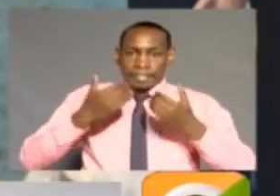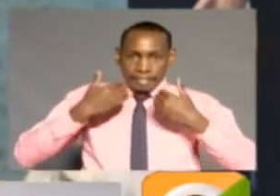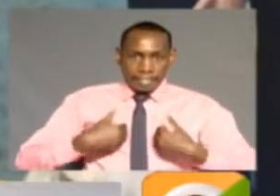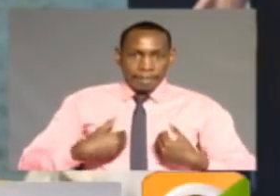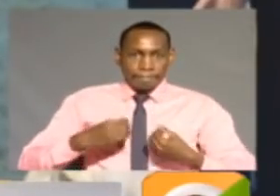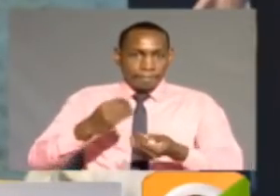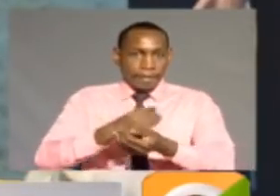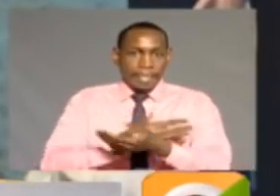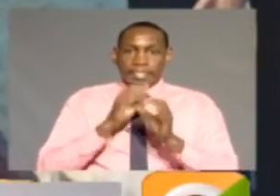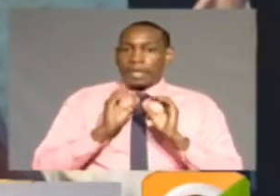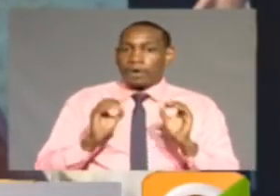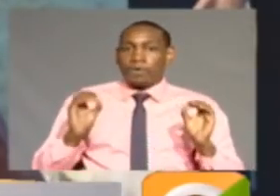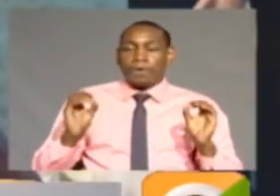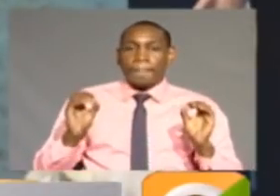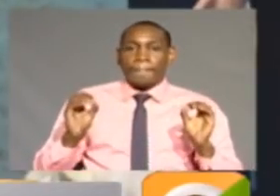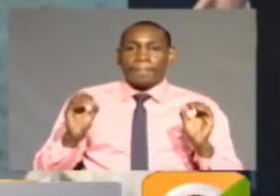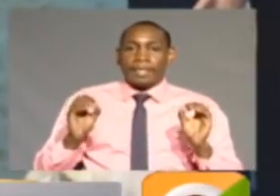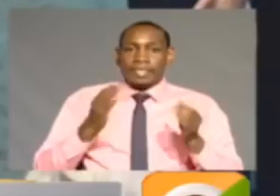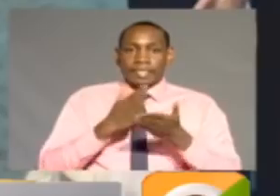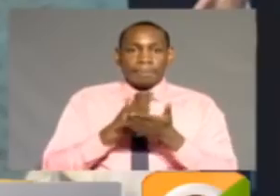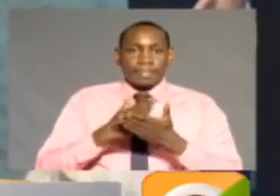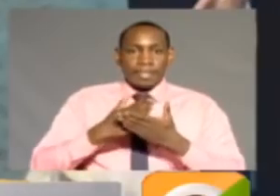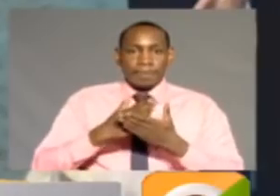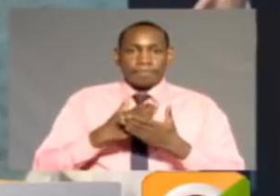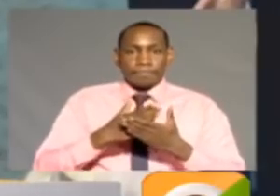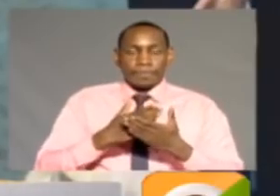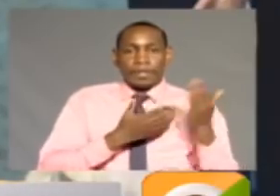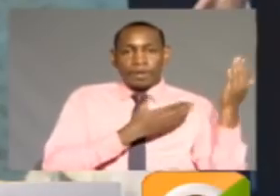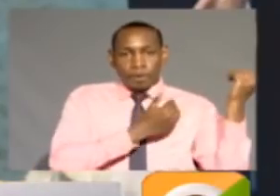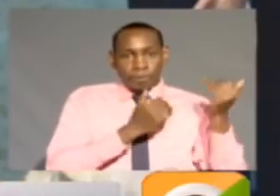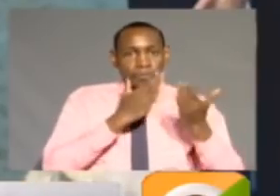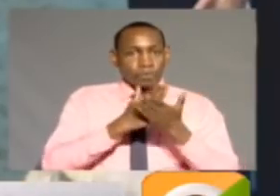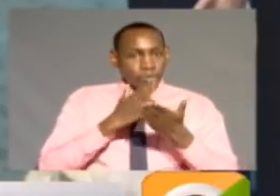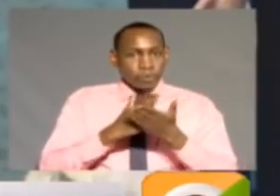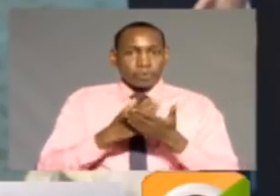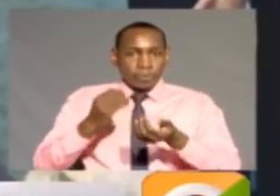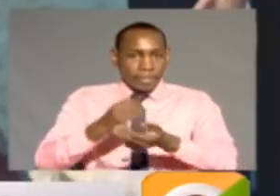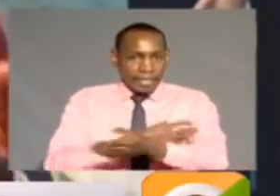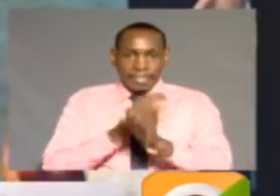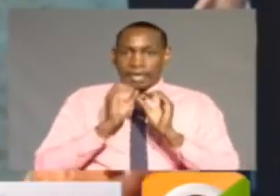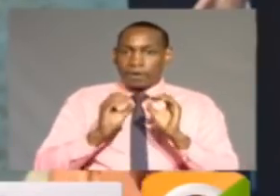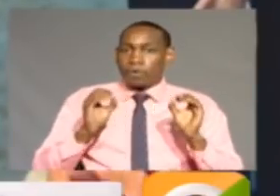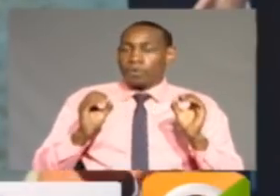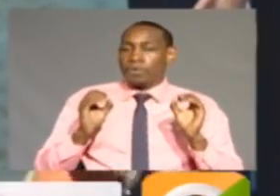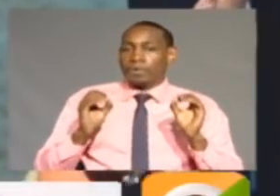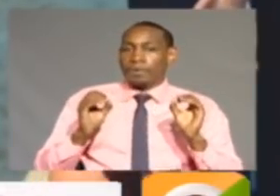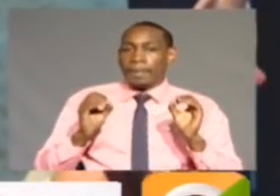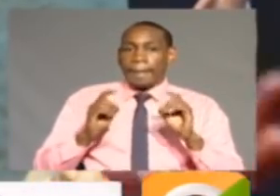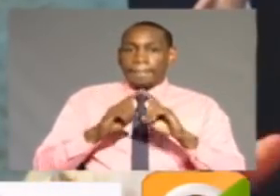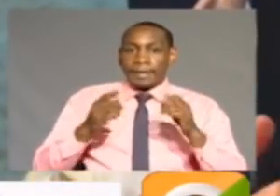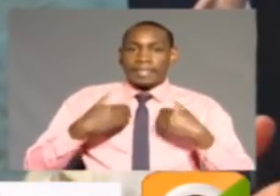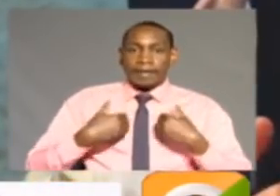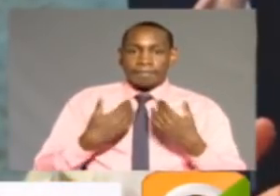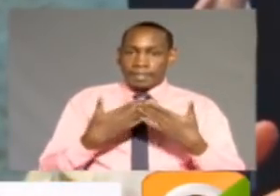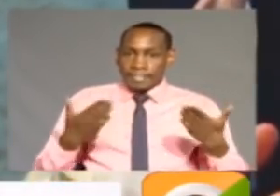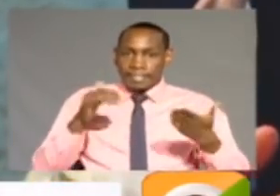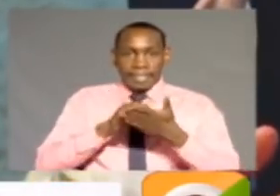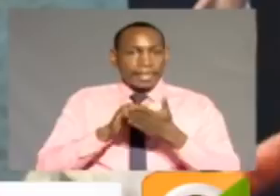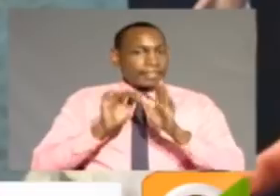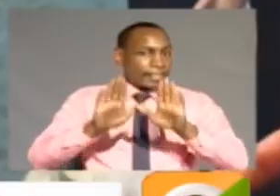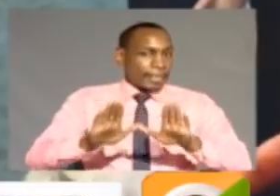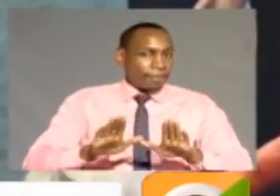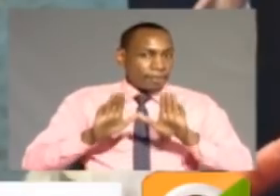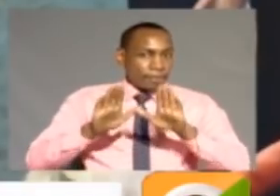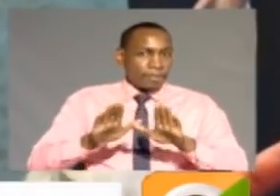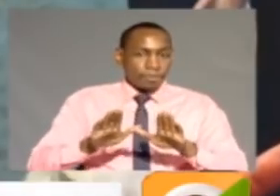cancer-free, yes. And I trust I'm fully cancer-free. But there are things I have to watch.